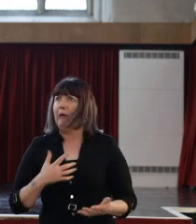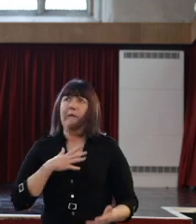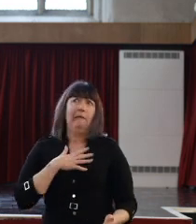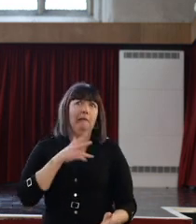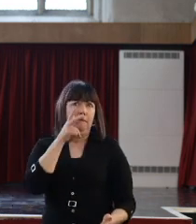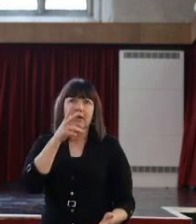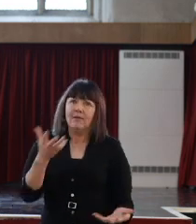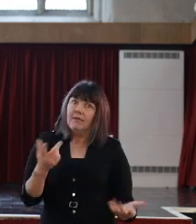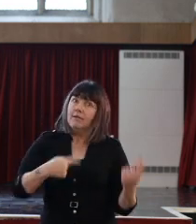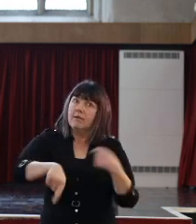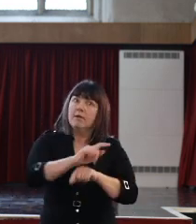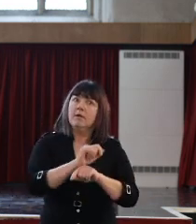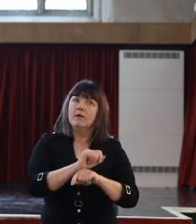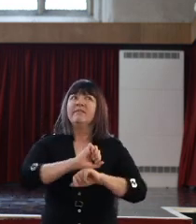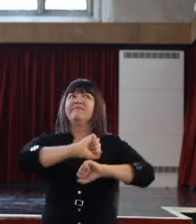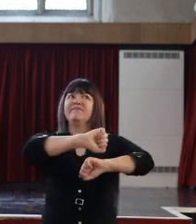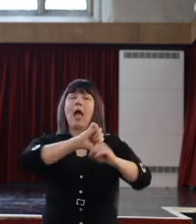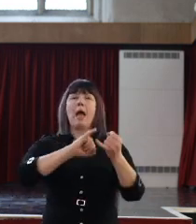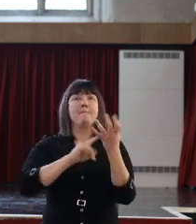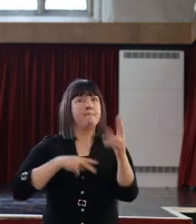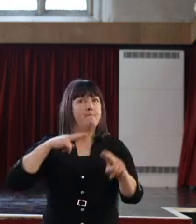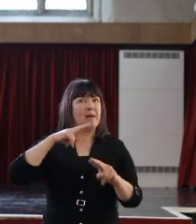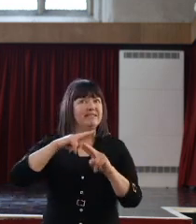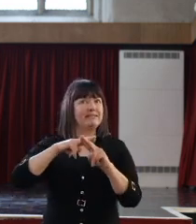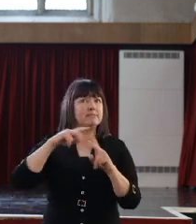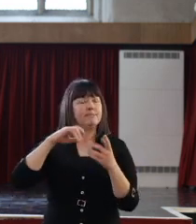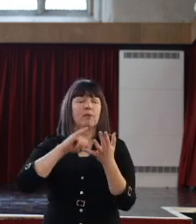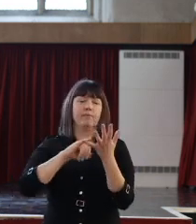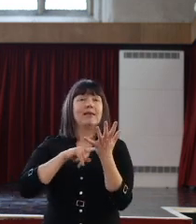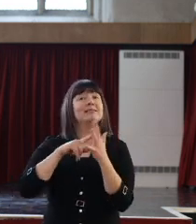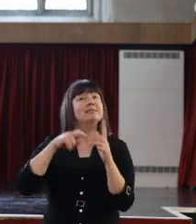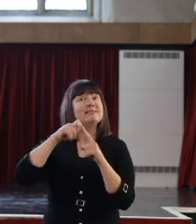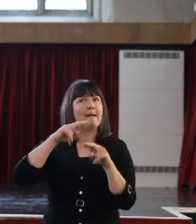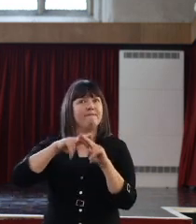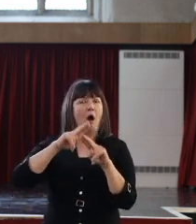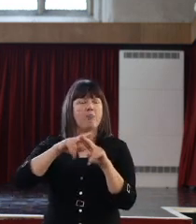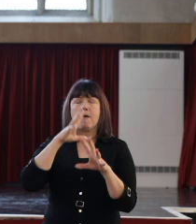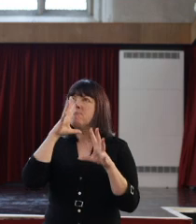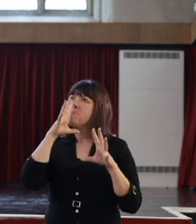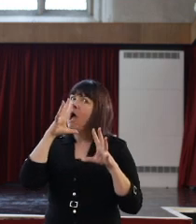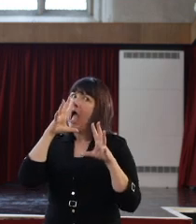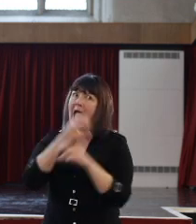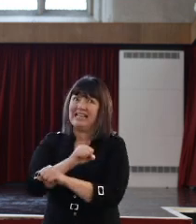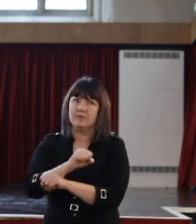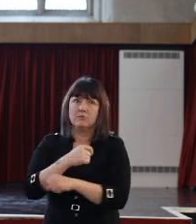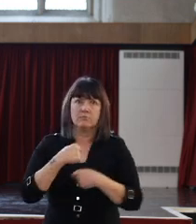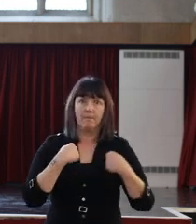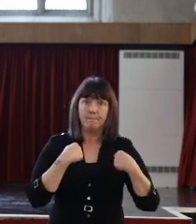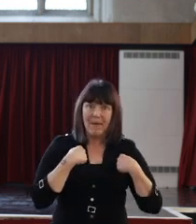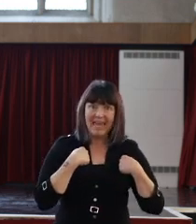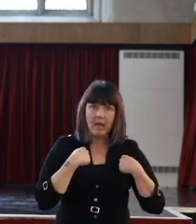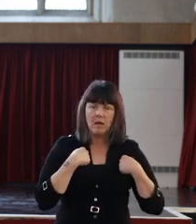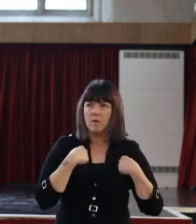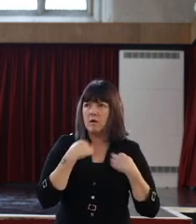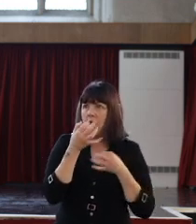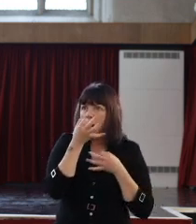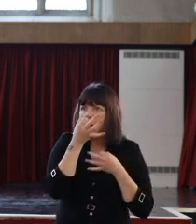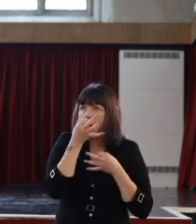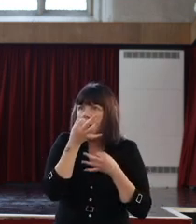goes without saying, my stepdad bloody hated it. I, on the other hand, was drawn to it like flies to the puppet